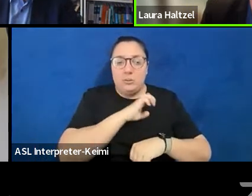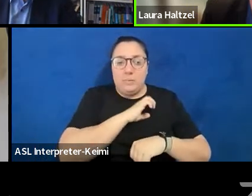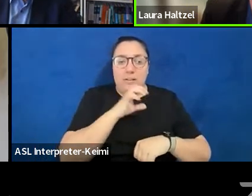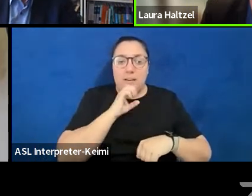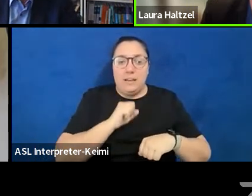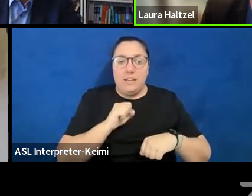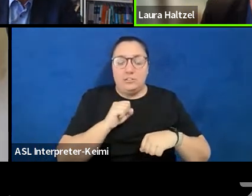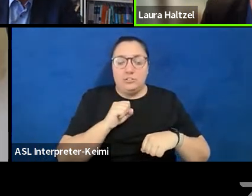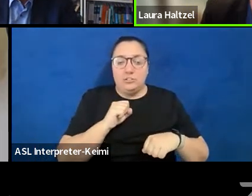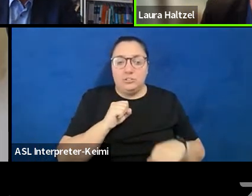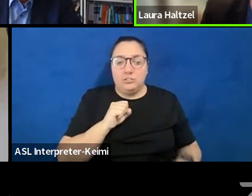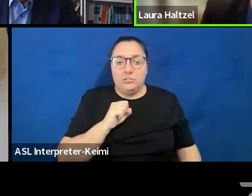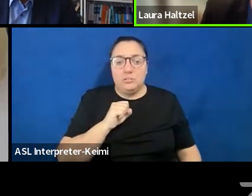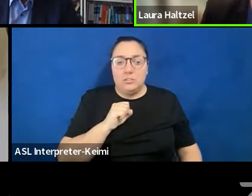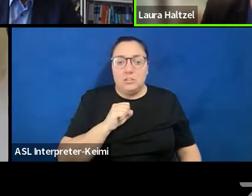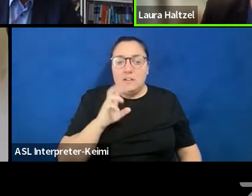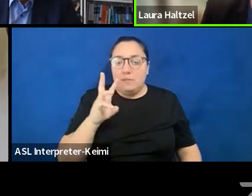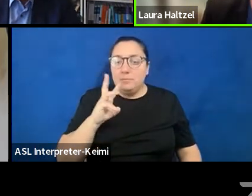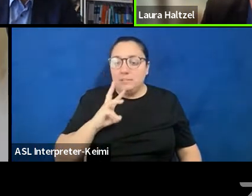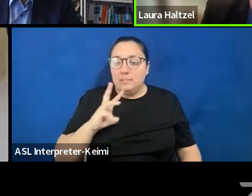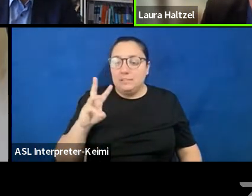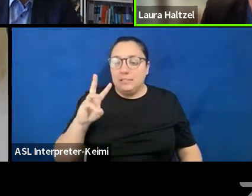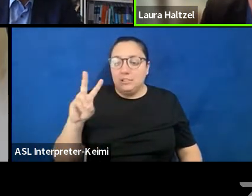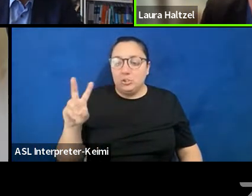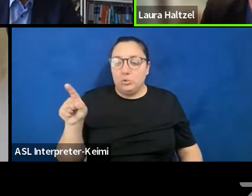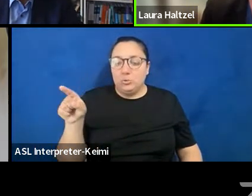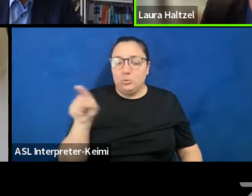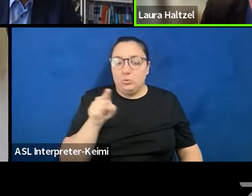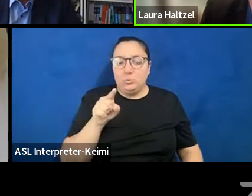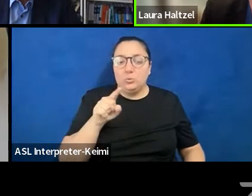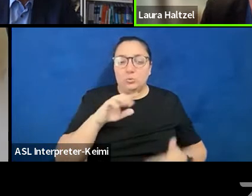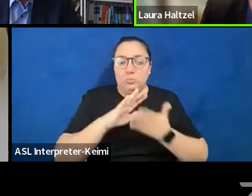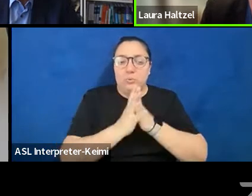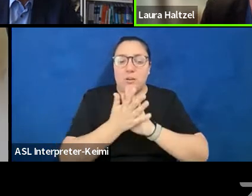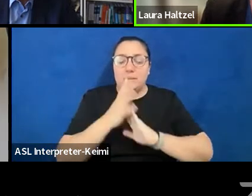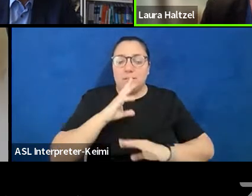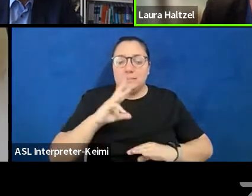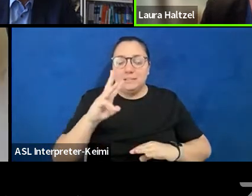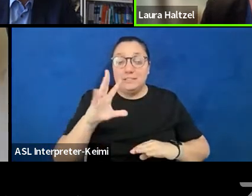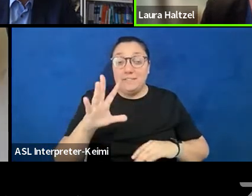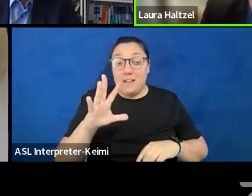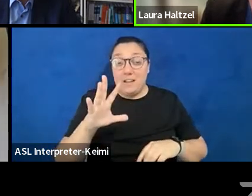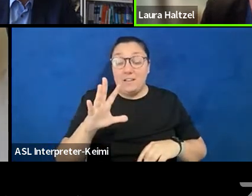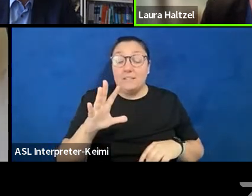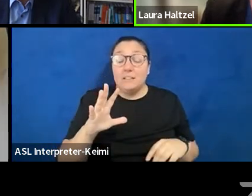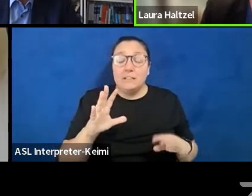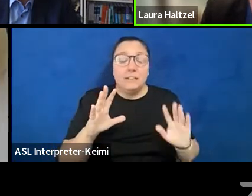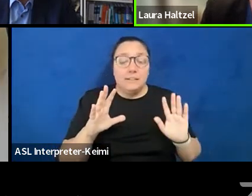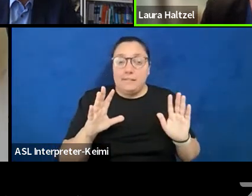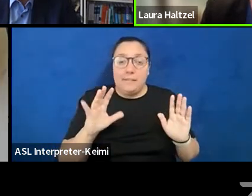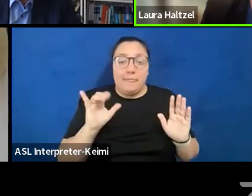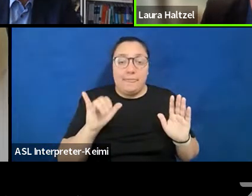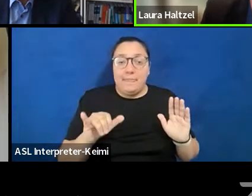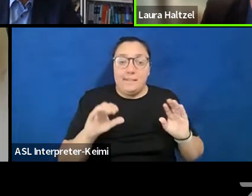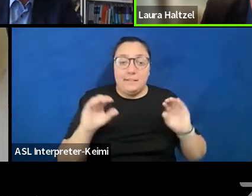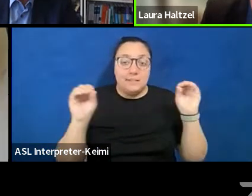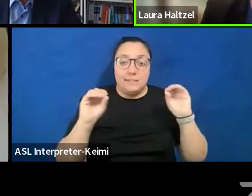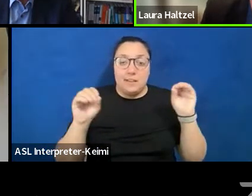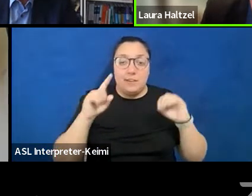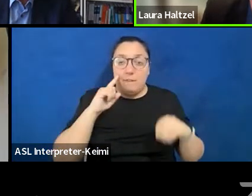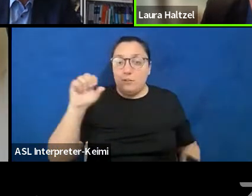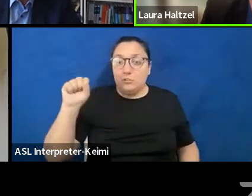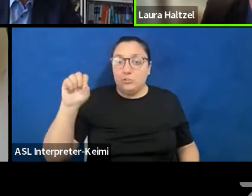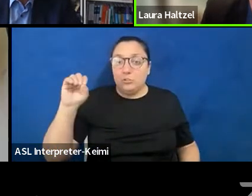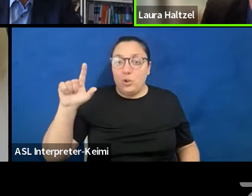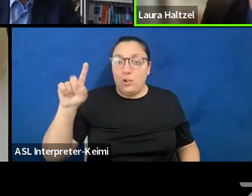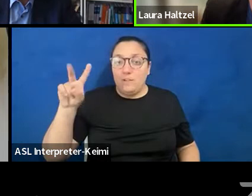from 62 to 65, that actually does nothing for solvency.